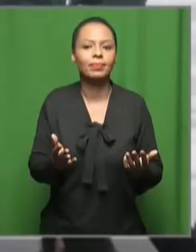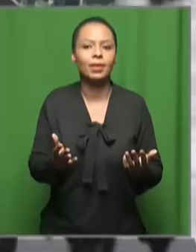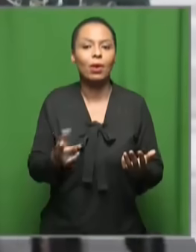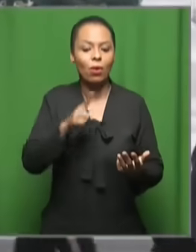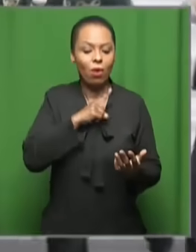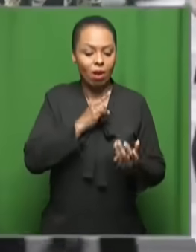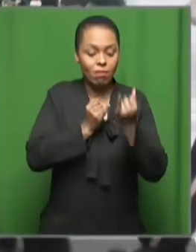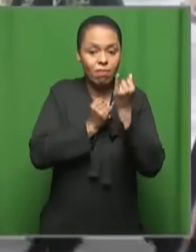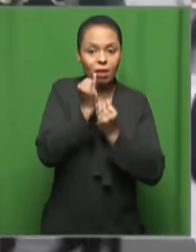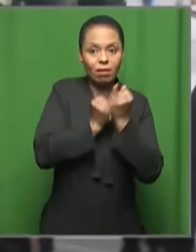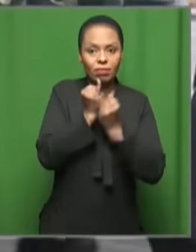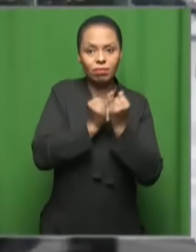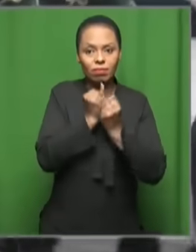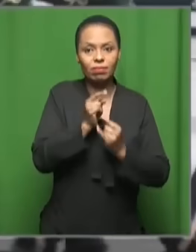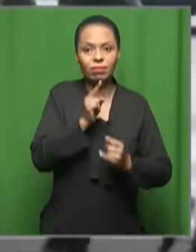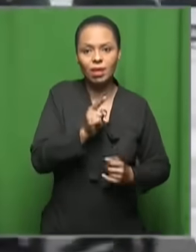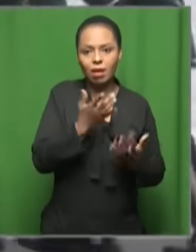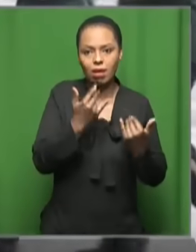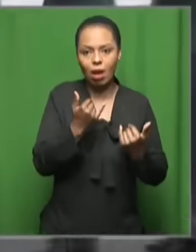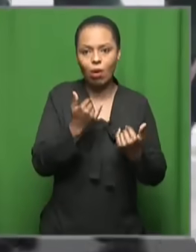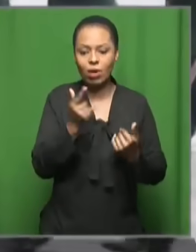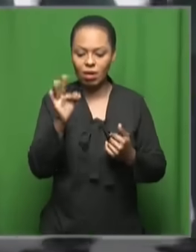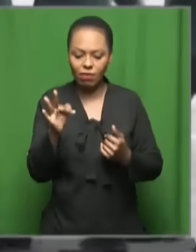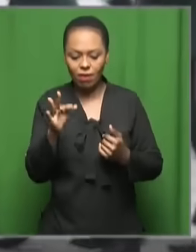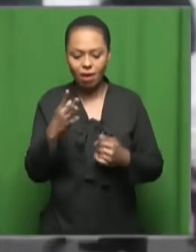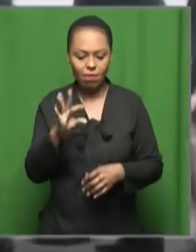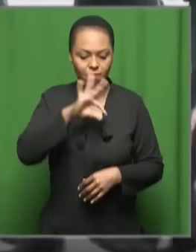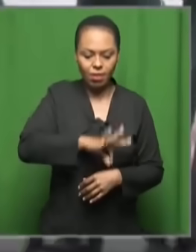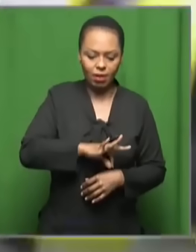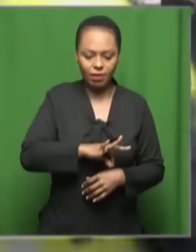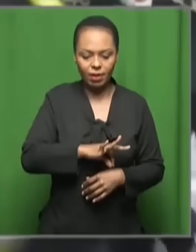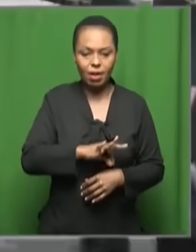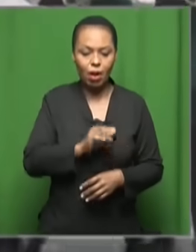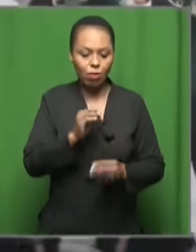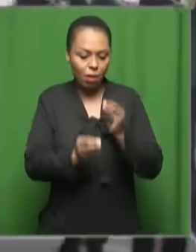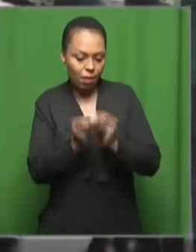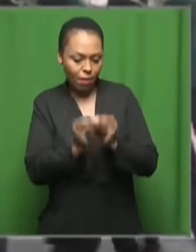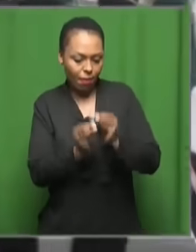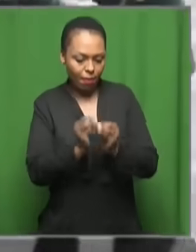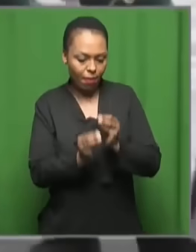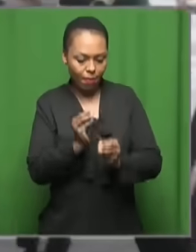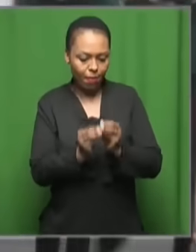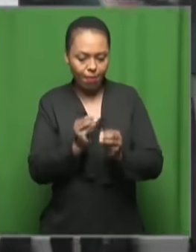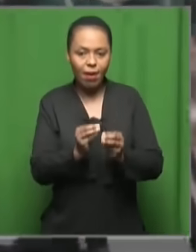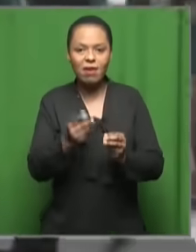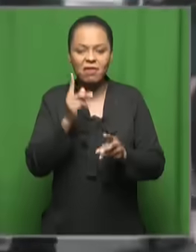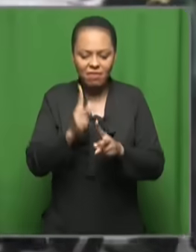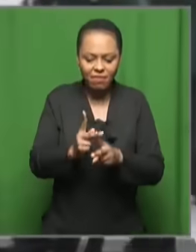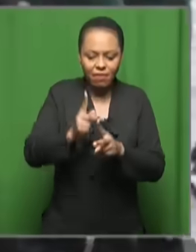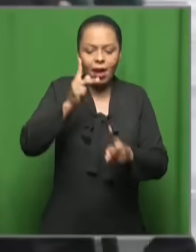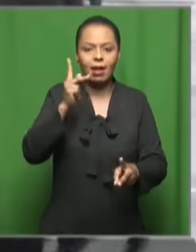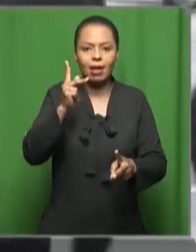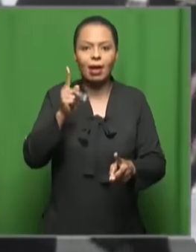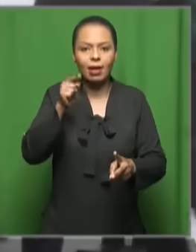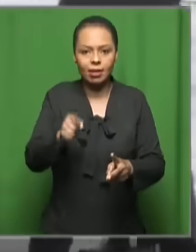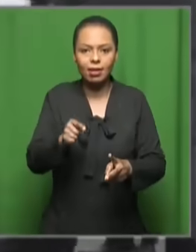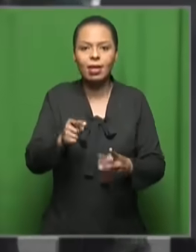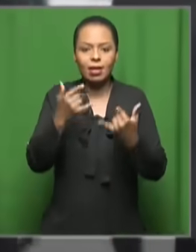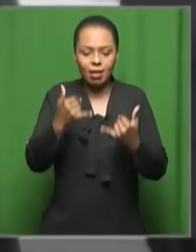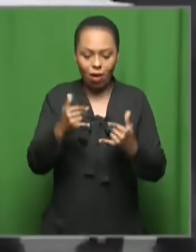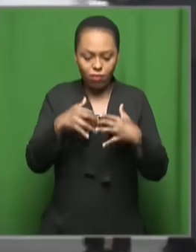compel the consumers and the ones that process this to be finished product, will compel them